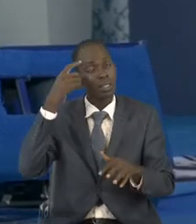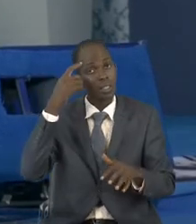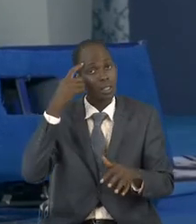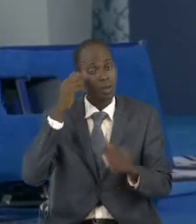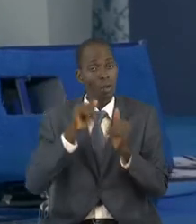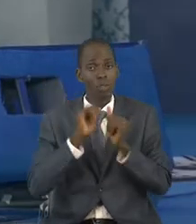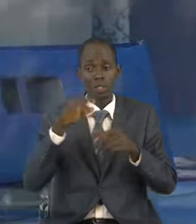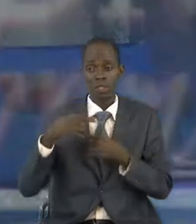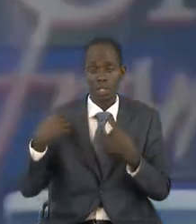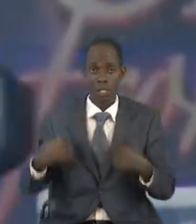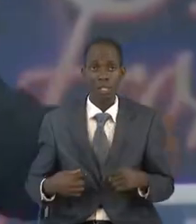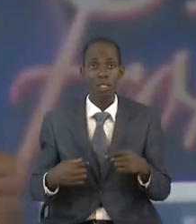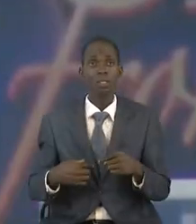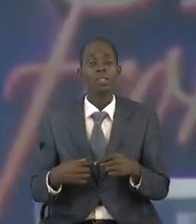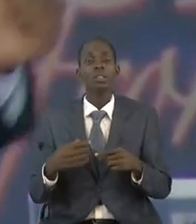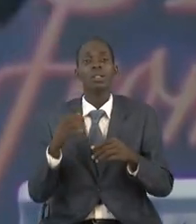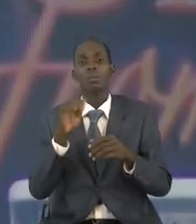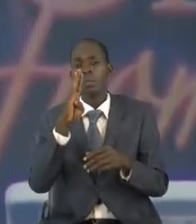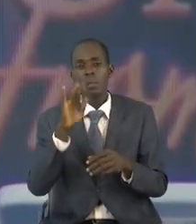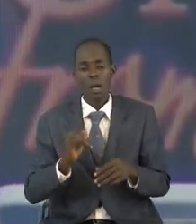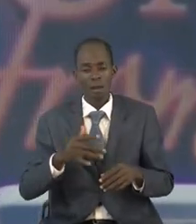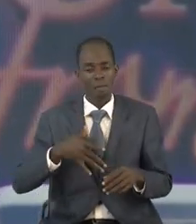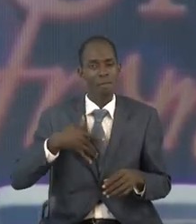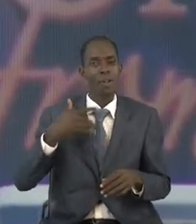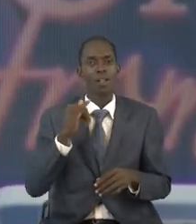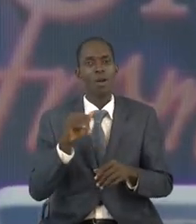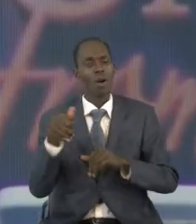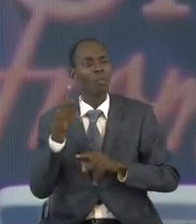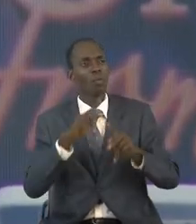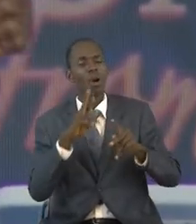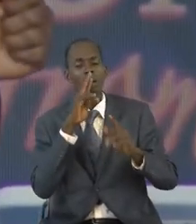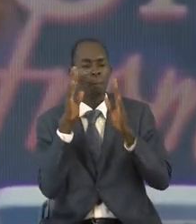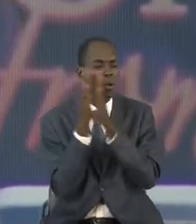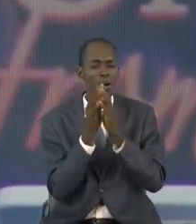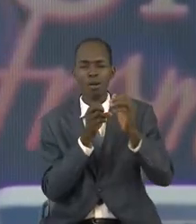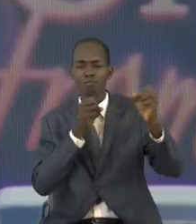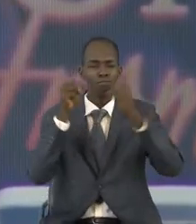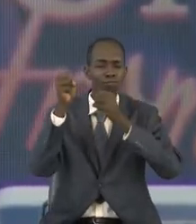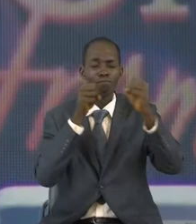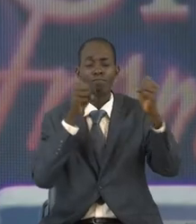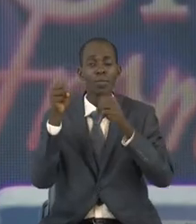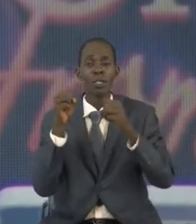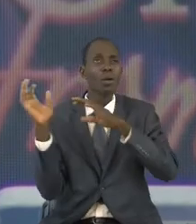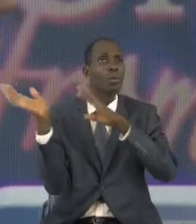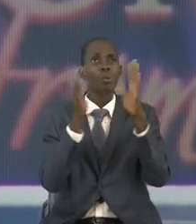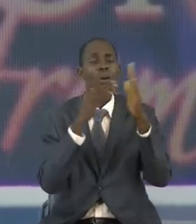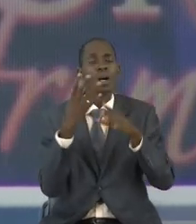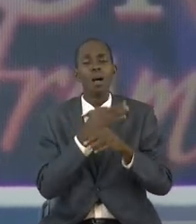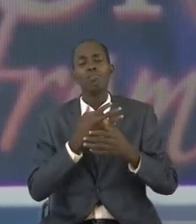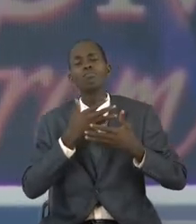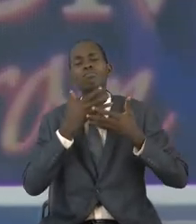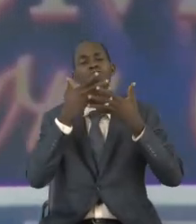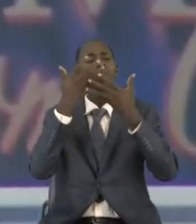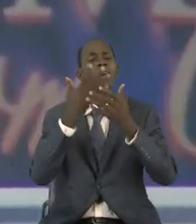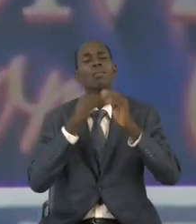emotion. Other people, they're praying and they're boxing the air and they're crying and they're consecrating, and you see